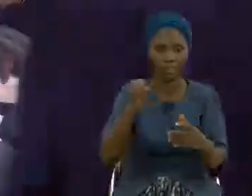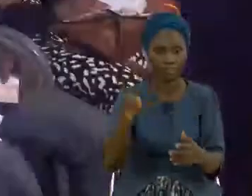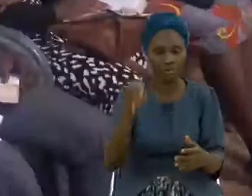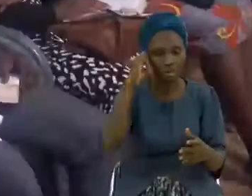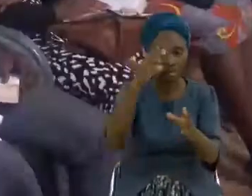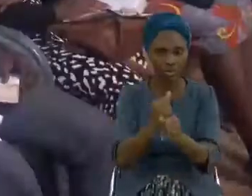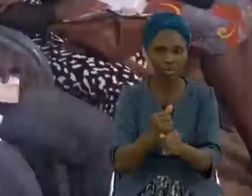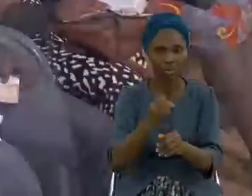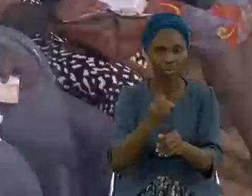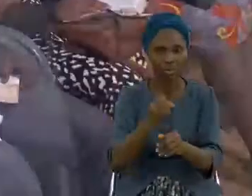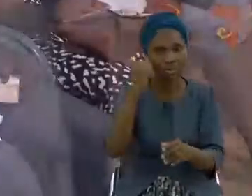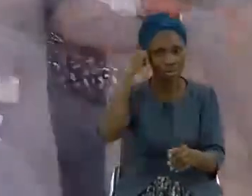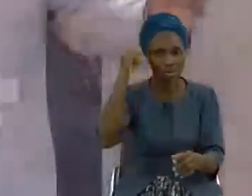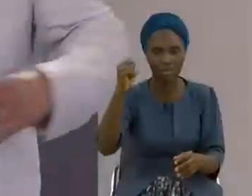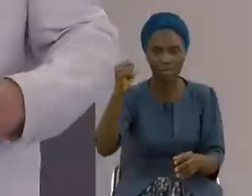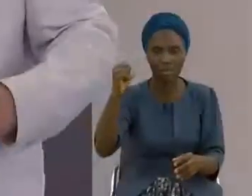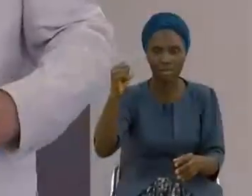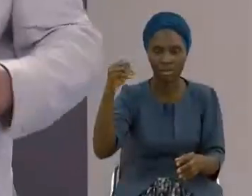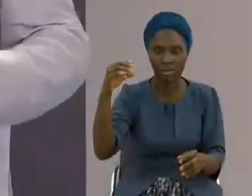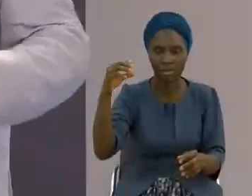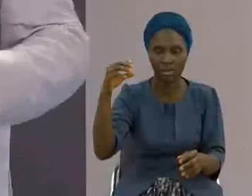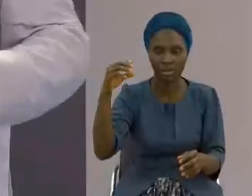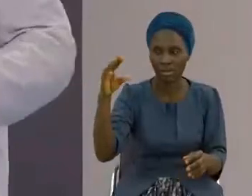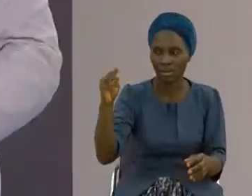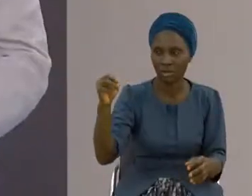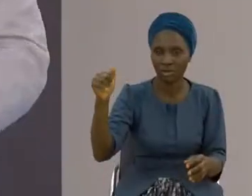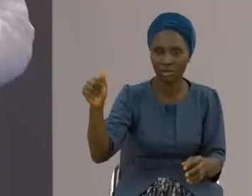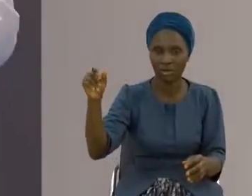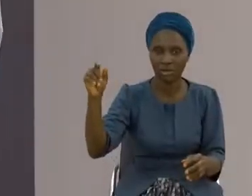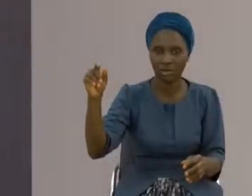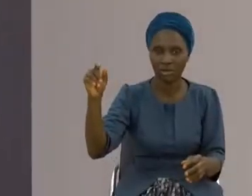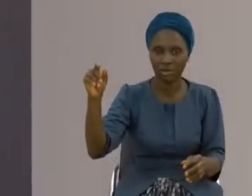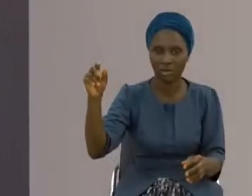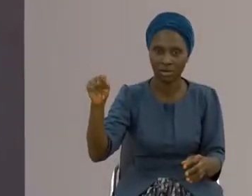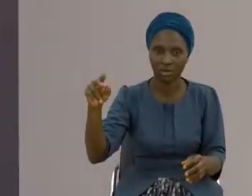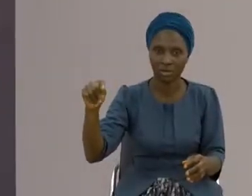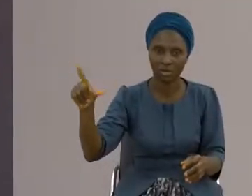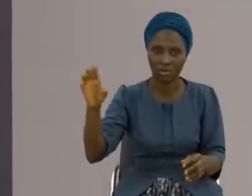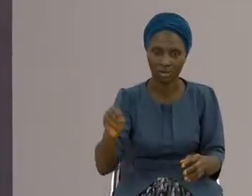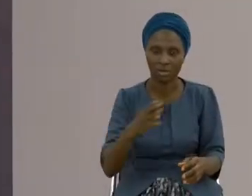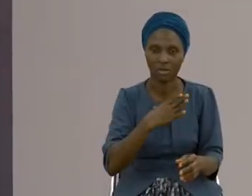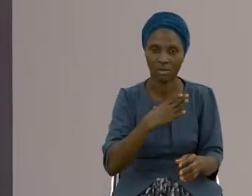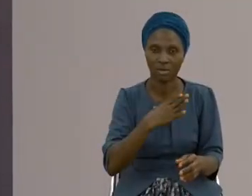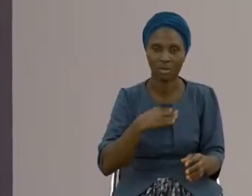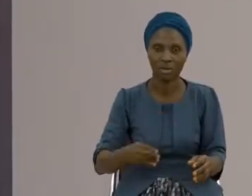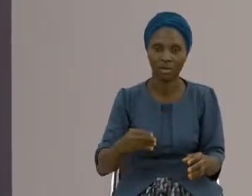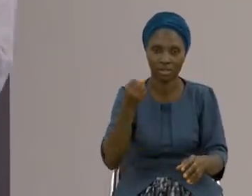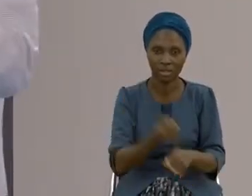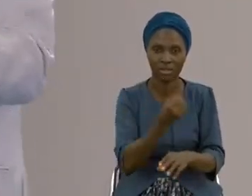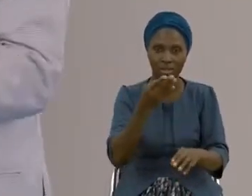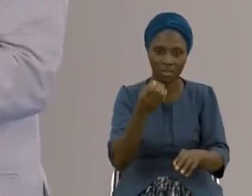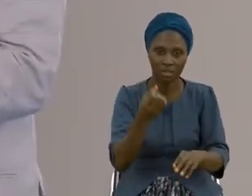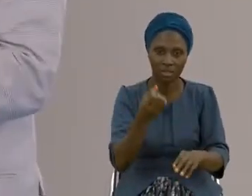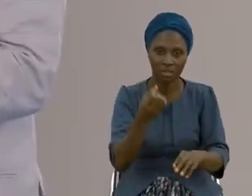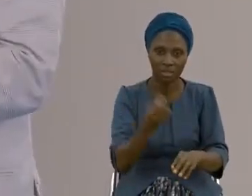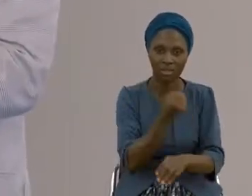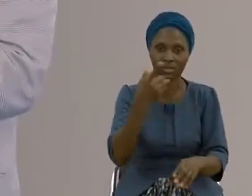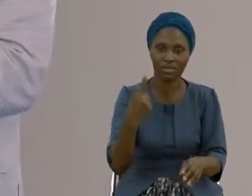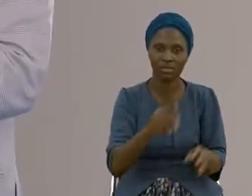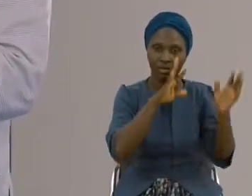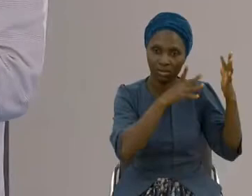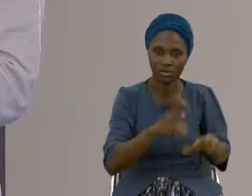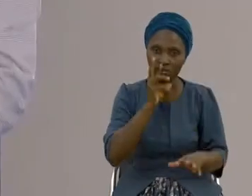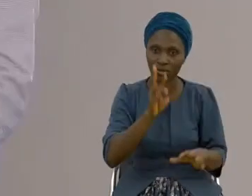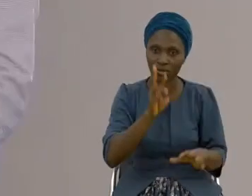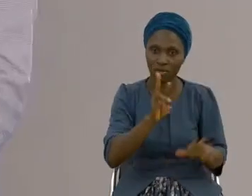the river and then they went on dry ground verse nine in verse nine and it came